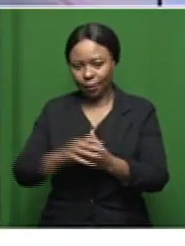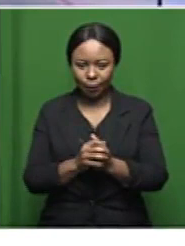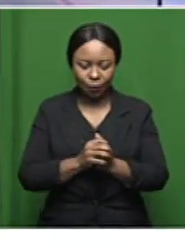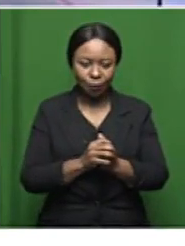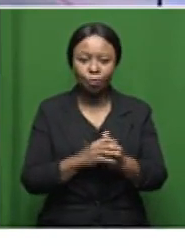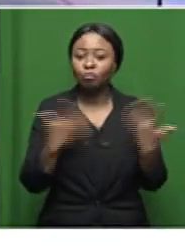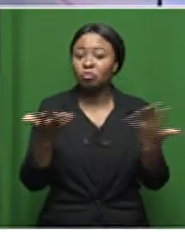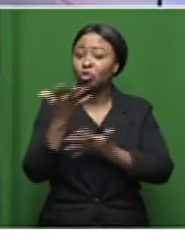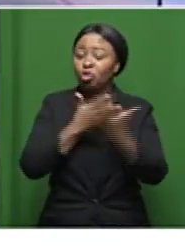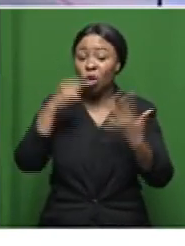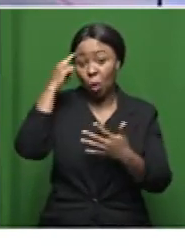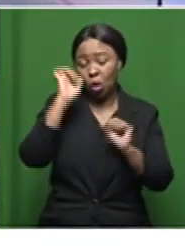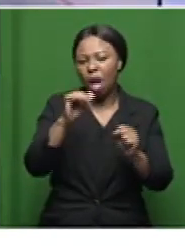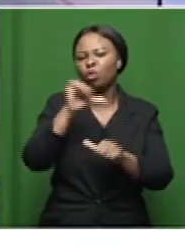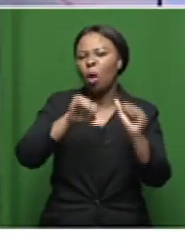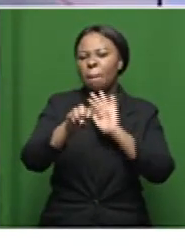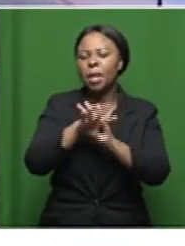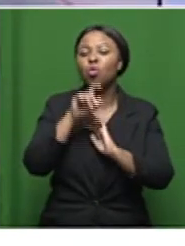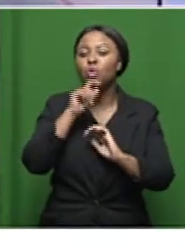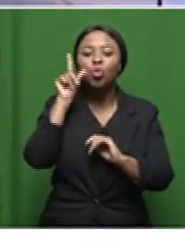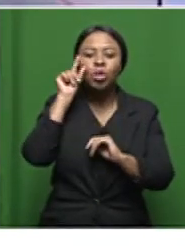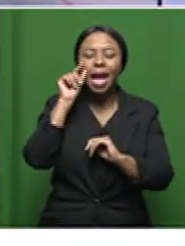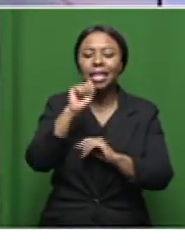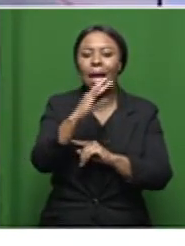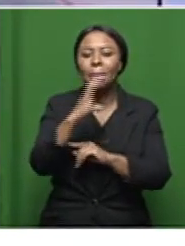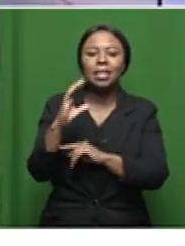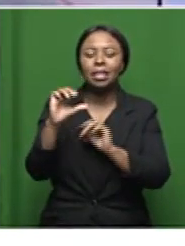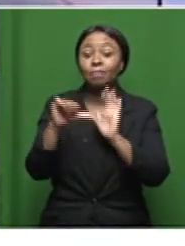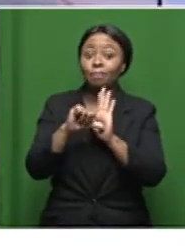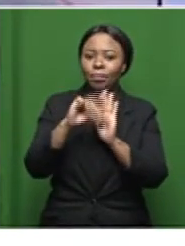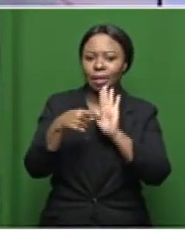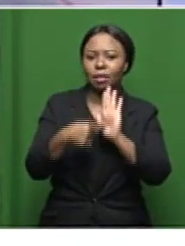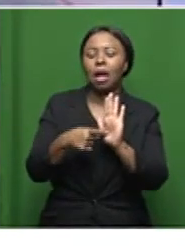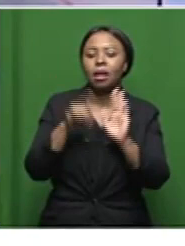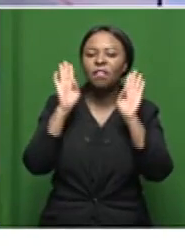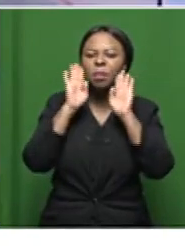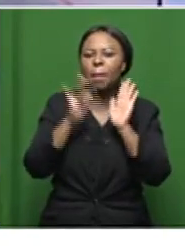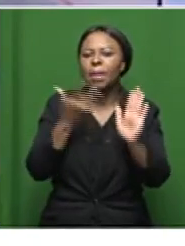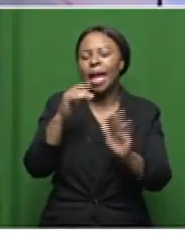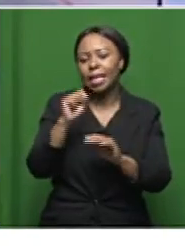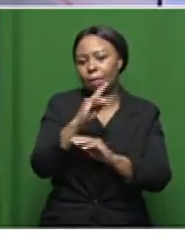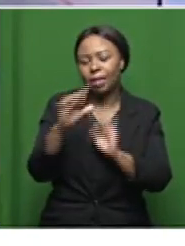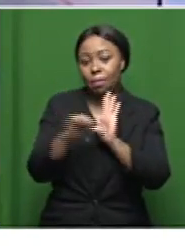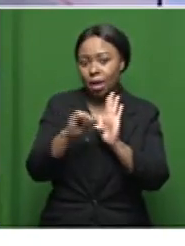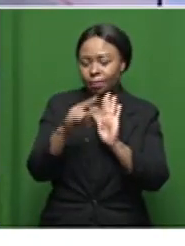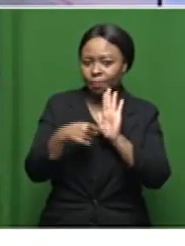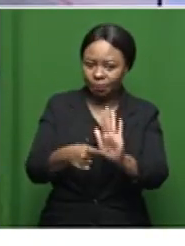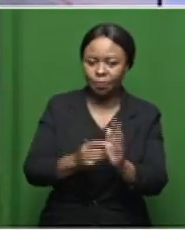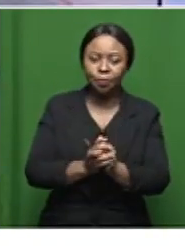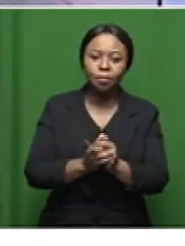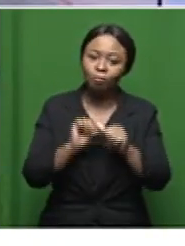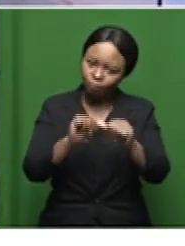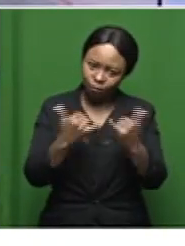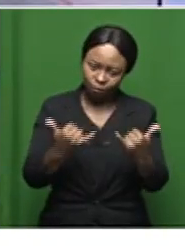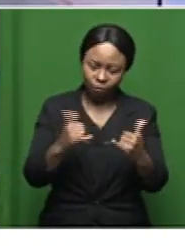011-714-5877. You can also share your thoughts with us on social media using Twitter at SABC Vital Signs or our Facebook page, SABC Vital Signs. Vital Signs